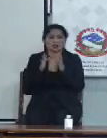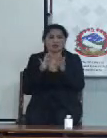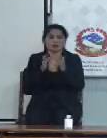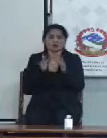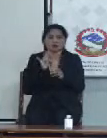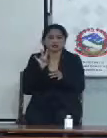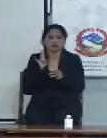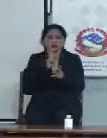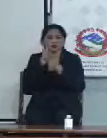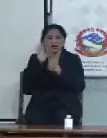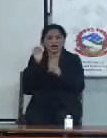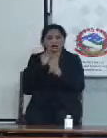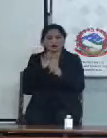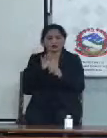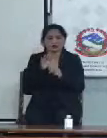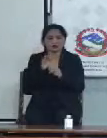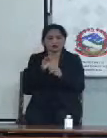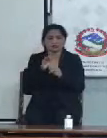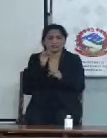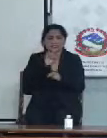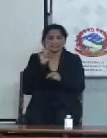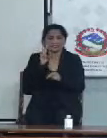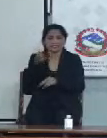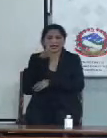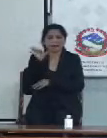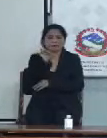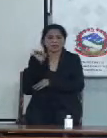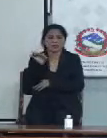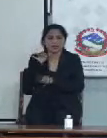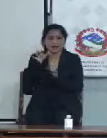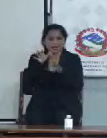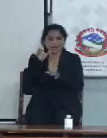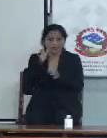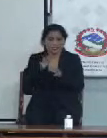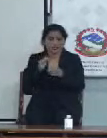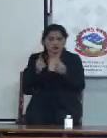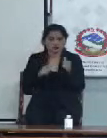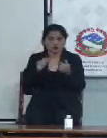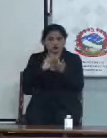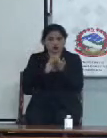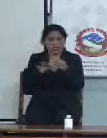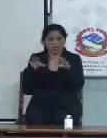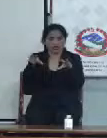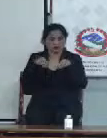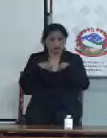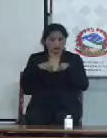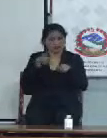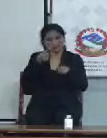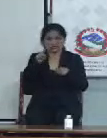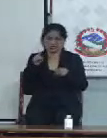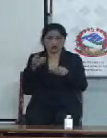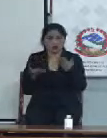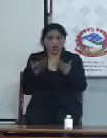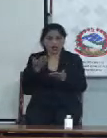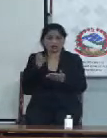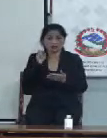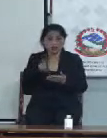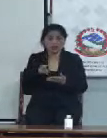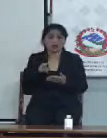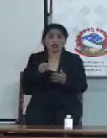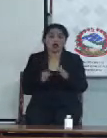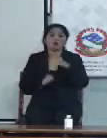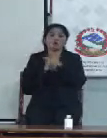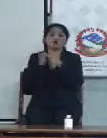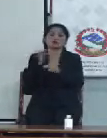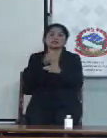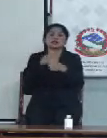whatever system Minister of Education is adopting might be good, but those students who are far from access,